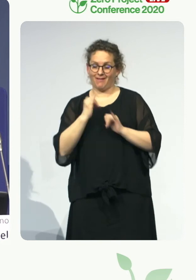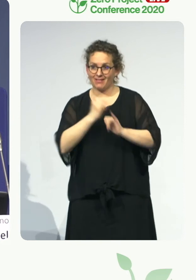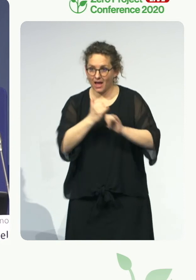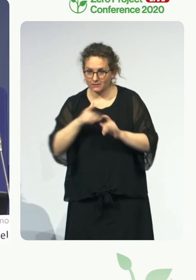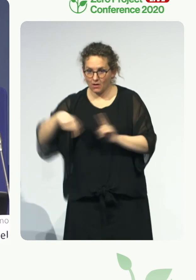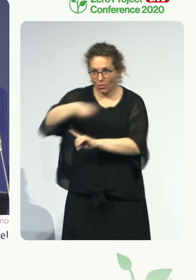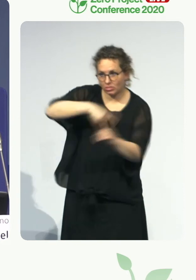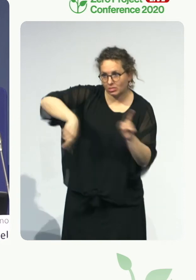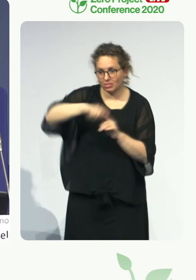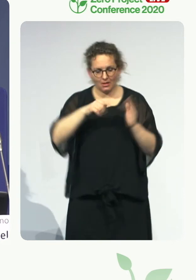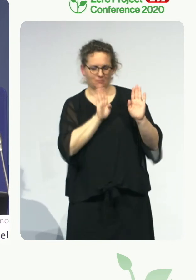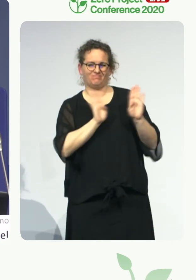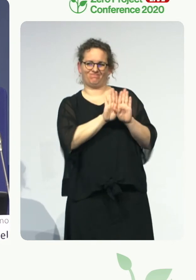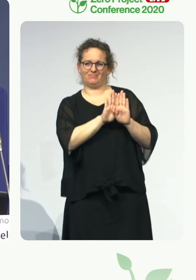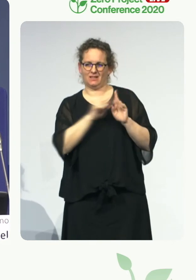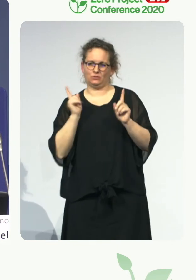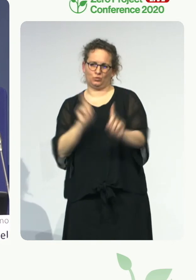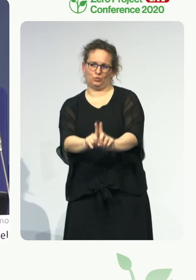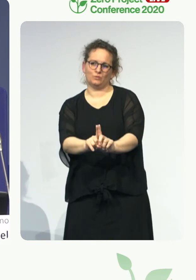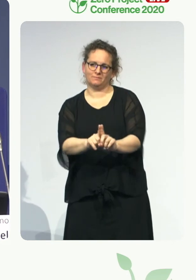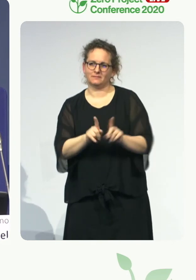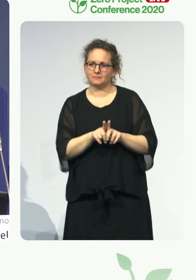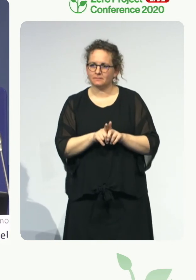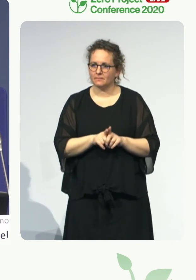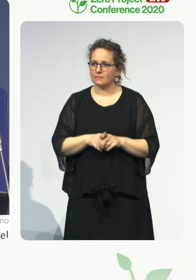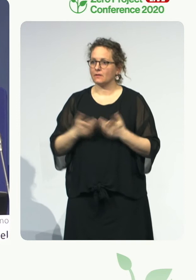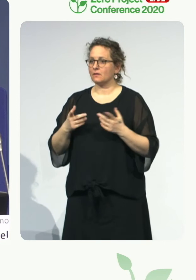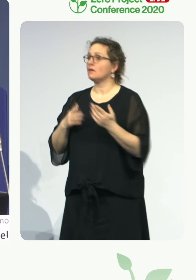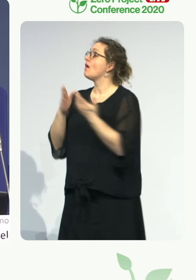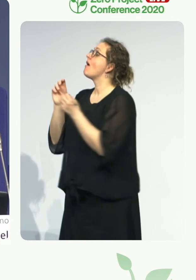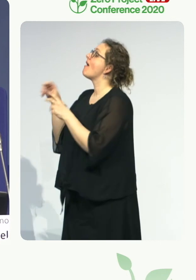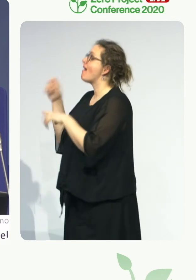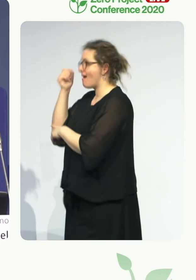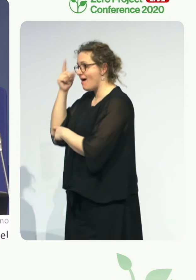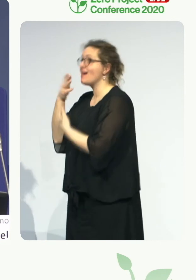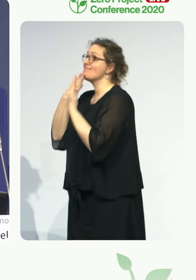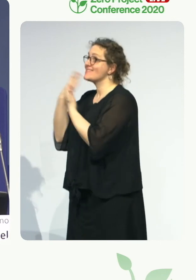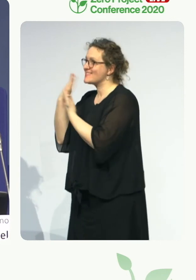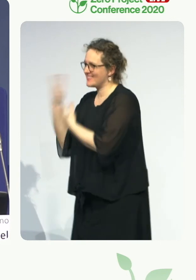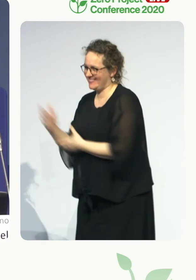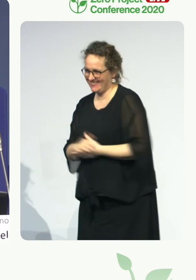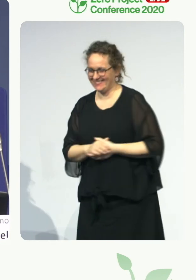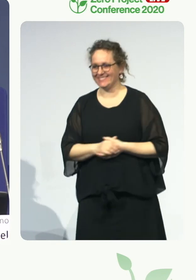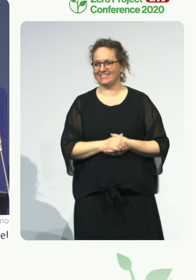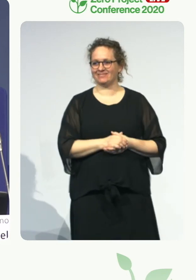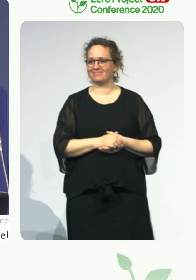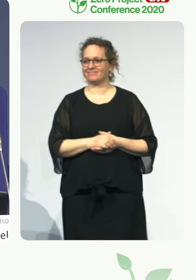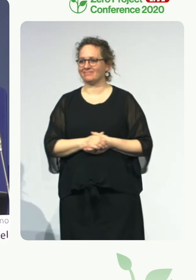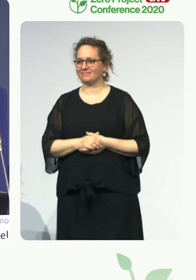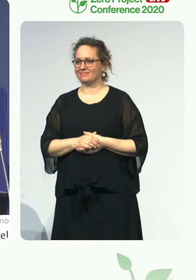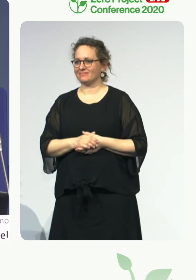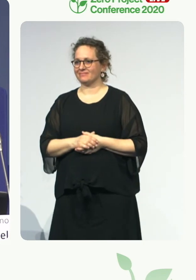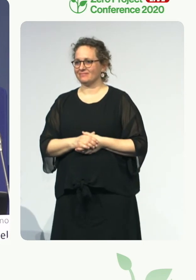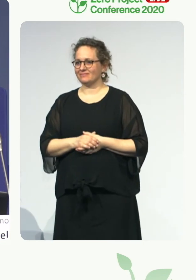Okay, that's it. But could you just help me also with some changes you had to make in terms